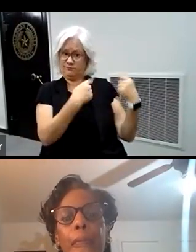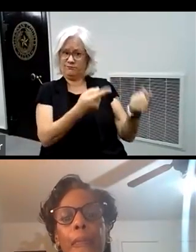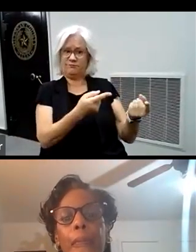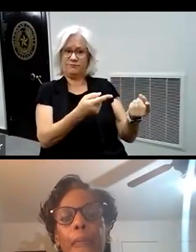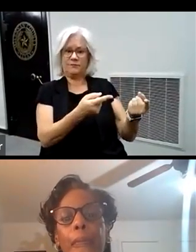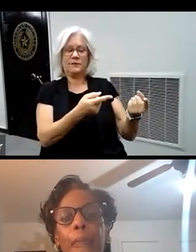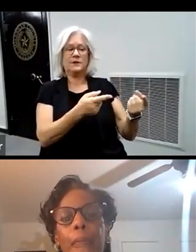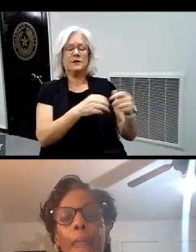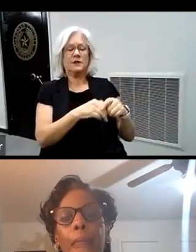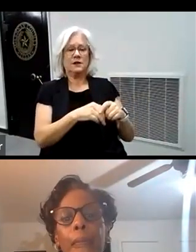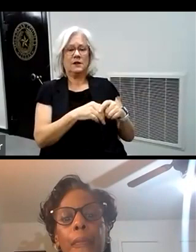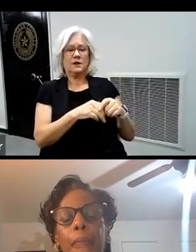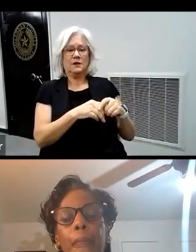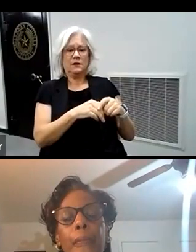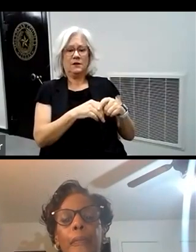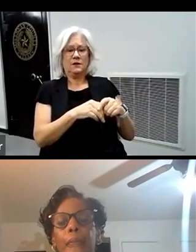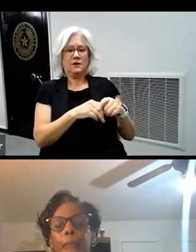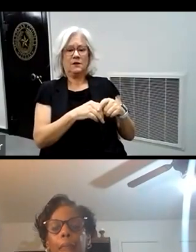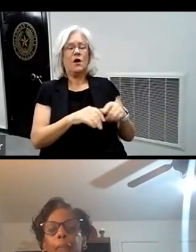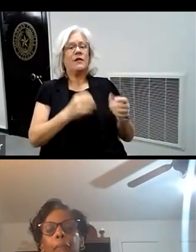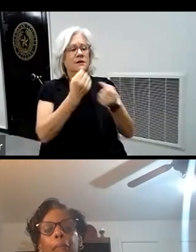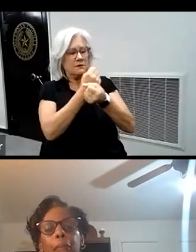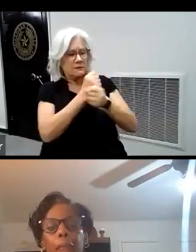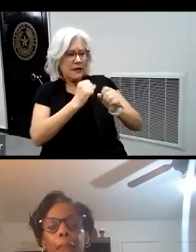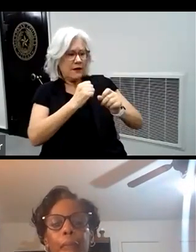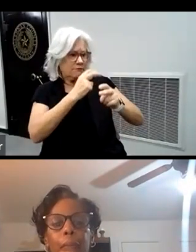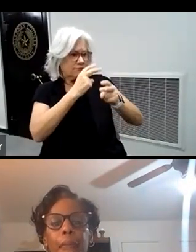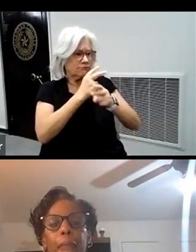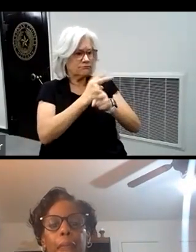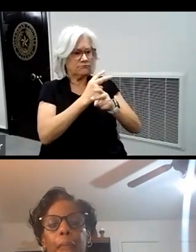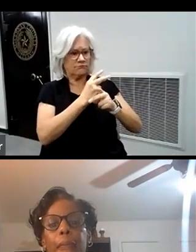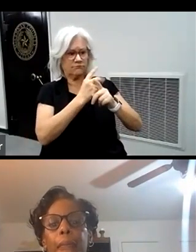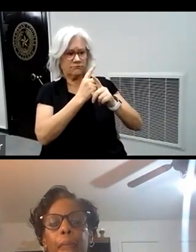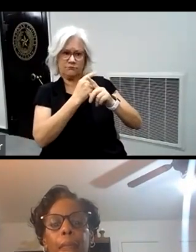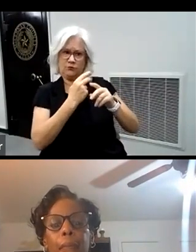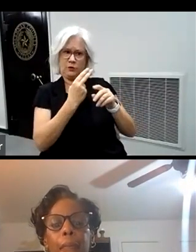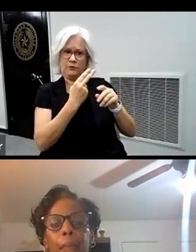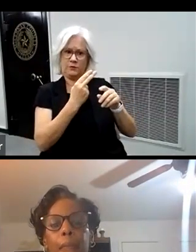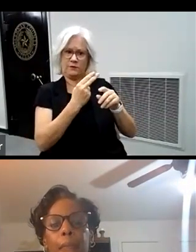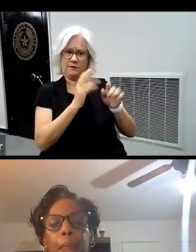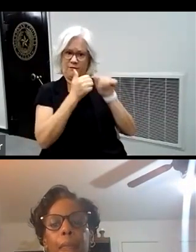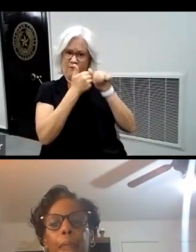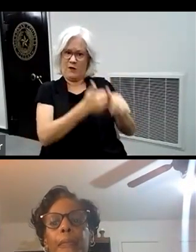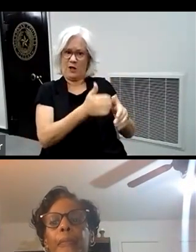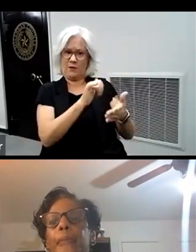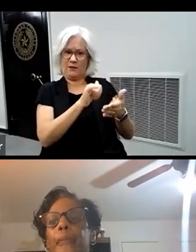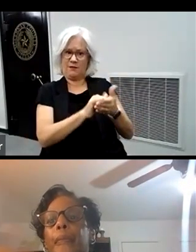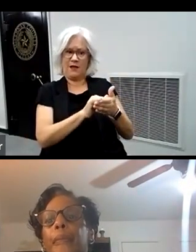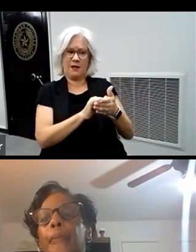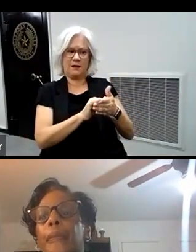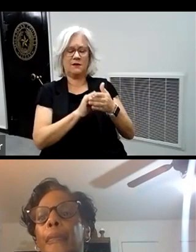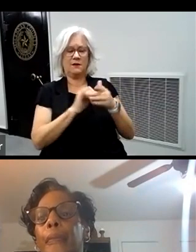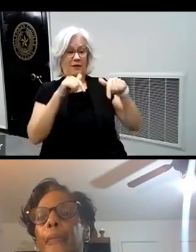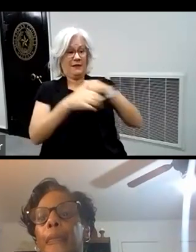all of the safe care that we have been prescribed by McLennan County and the